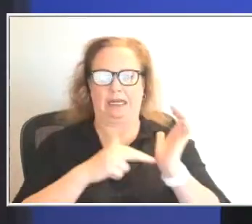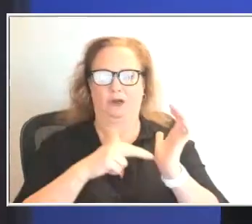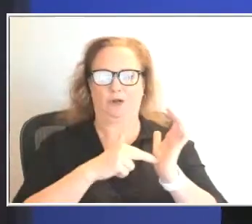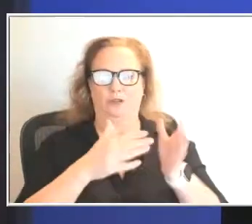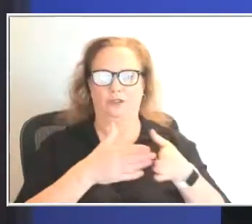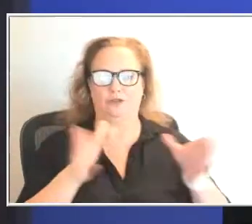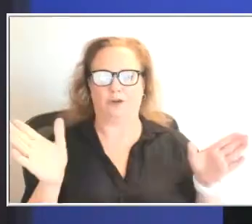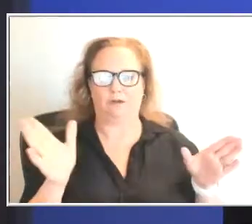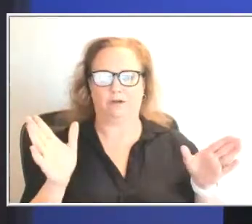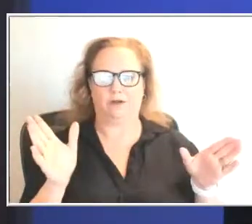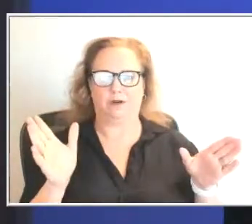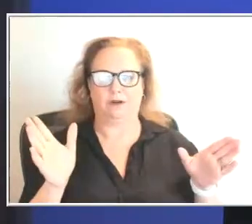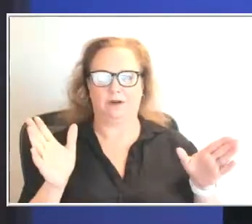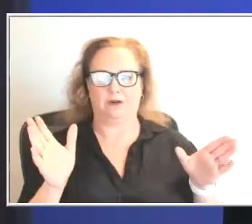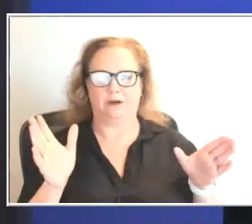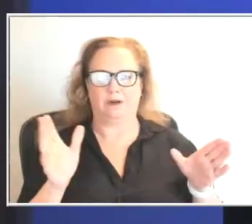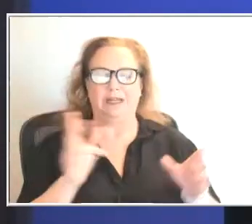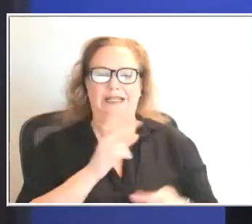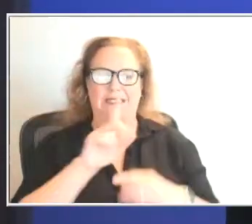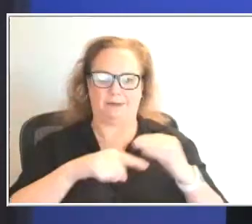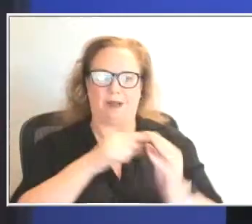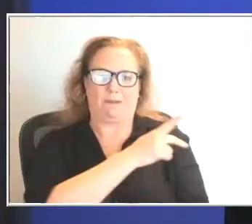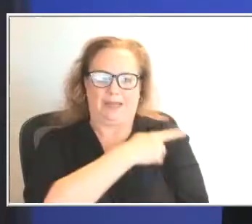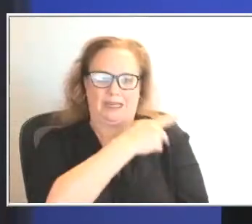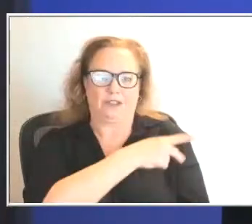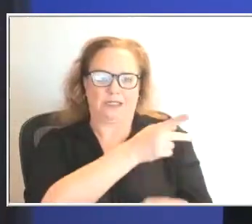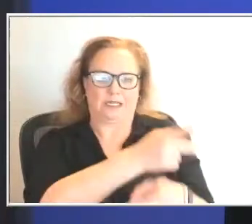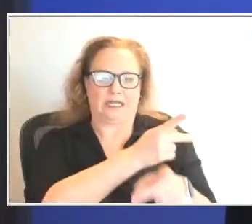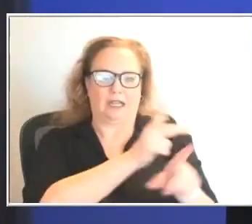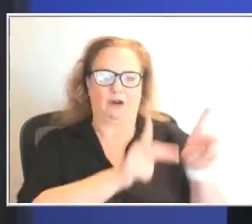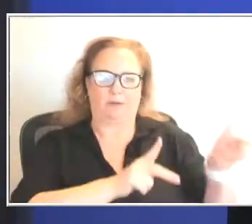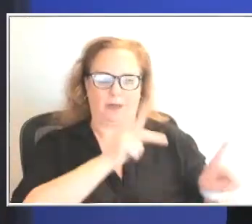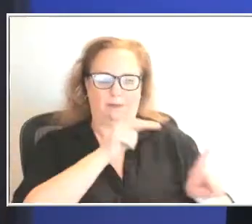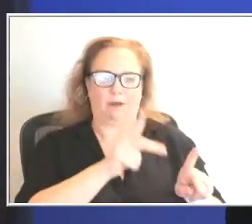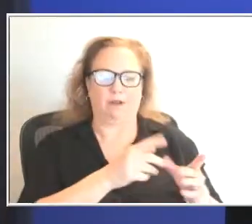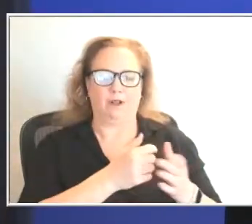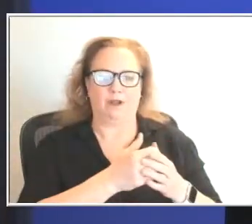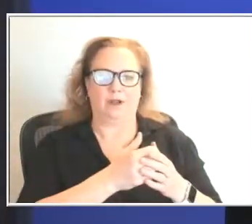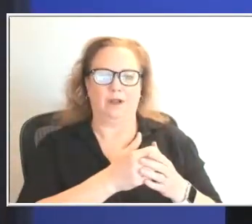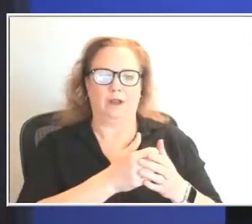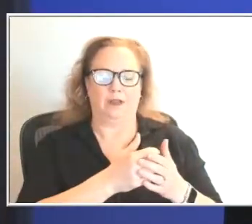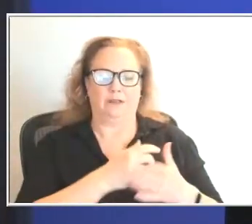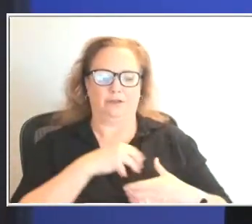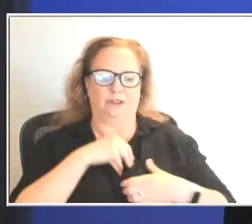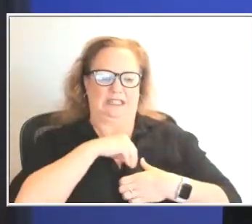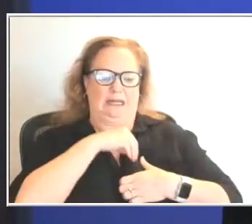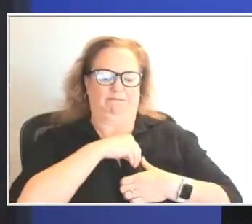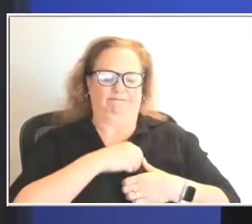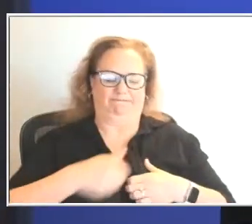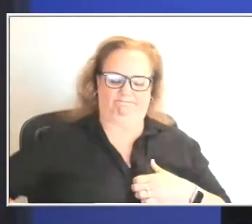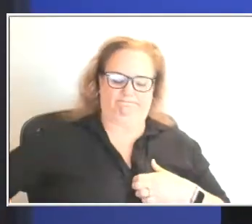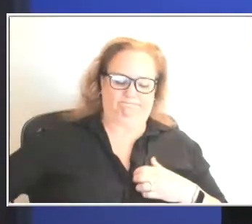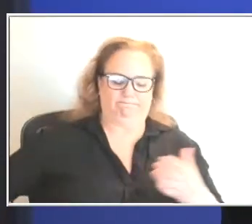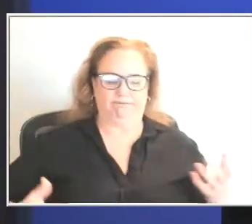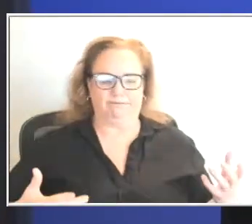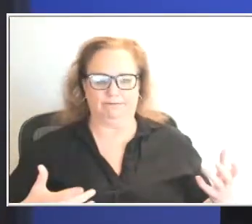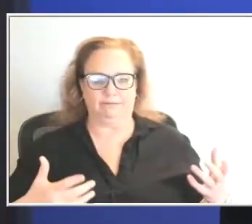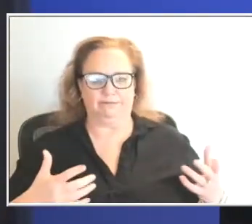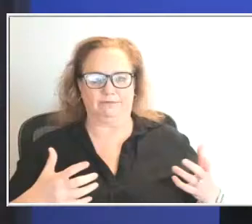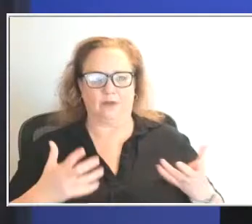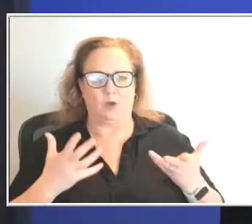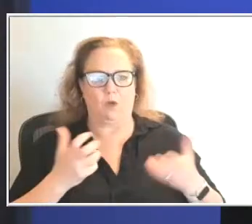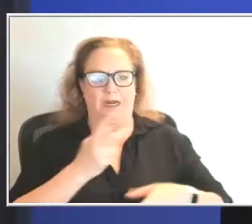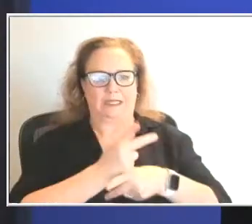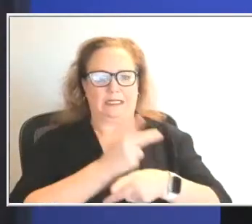but it's about patience and taking care of people. I think there's something innate a lot of us have as far as wanting to take